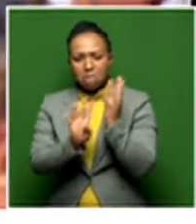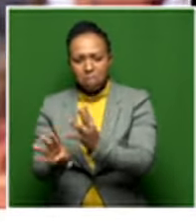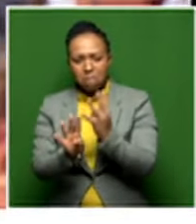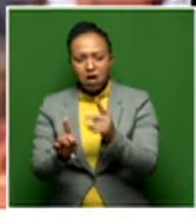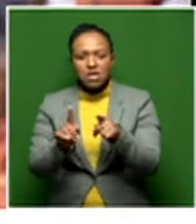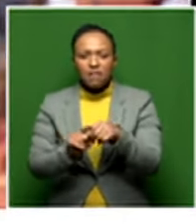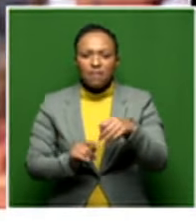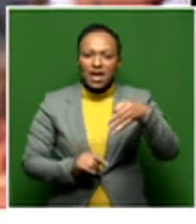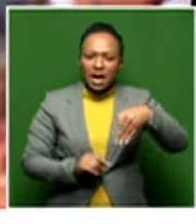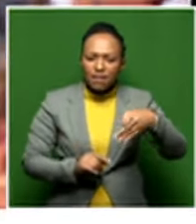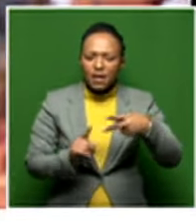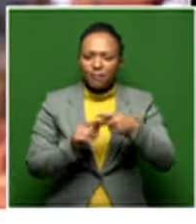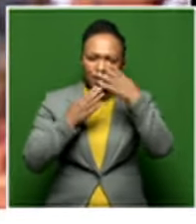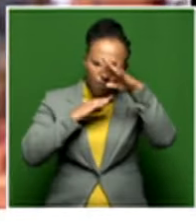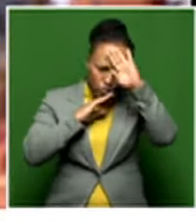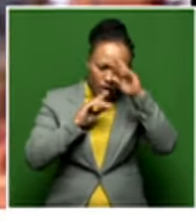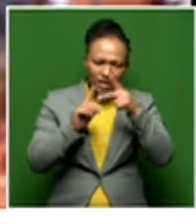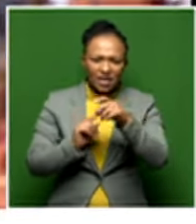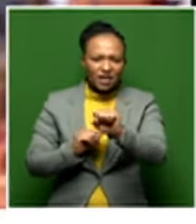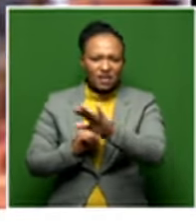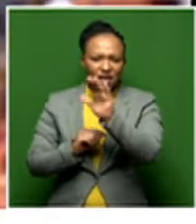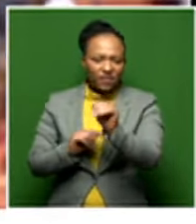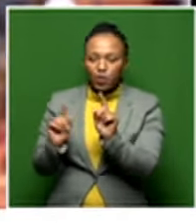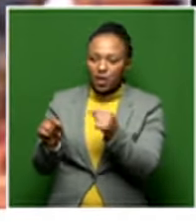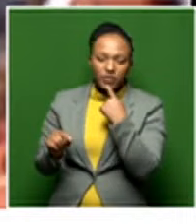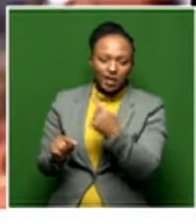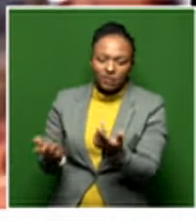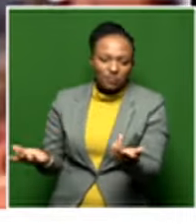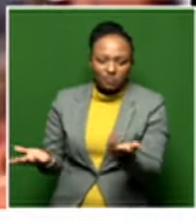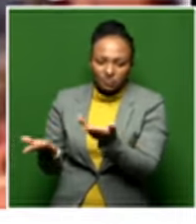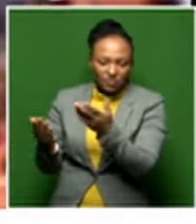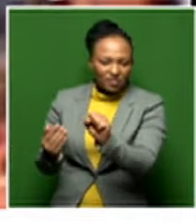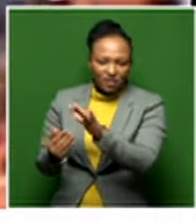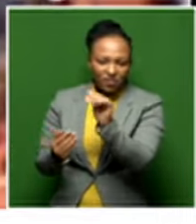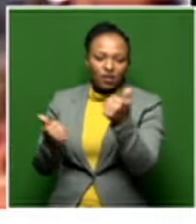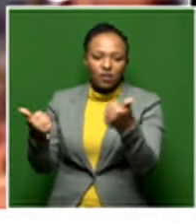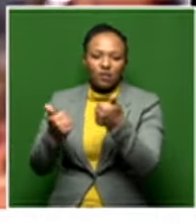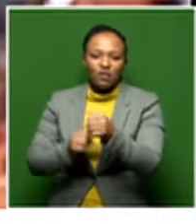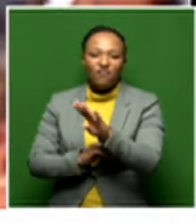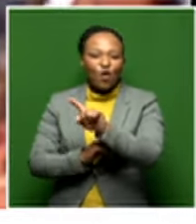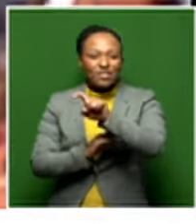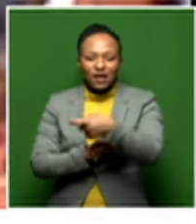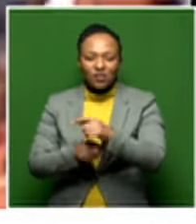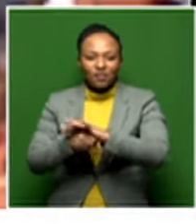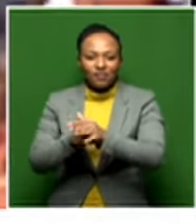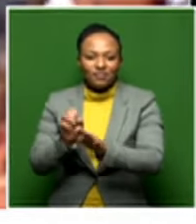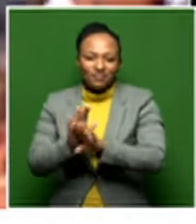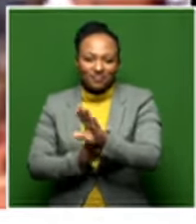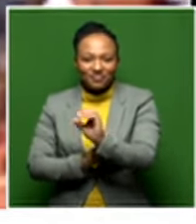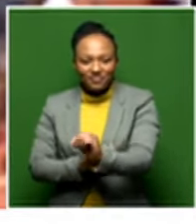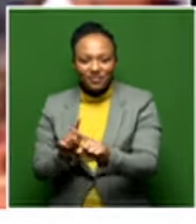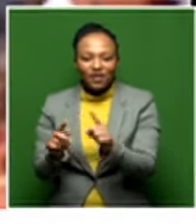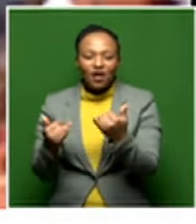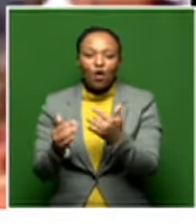like Botswana. And South Africa, we cannot say, South Africa is in trouble with more than 4,000 something cases every day that